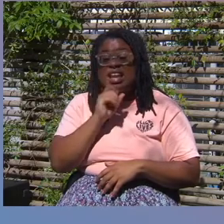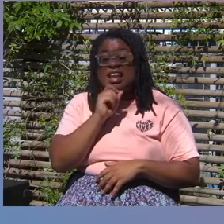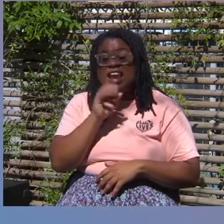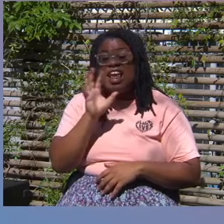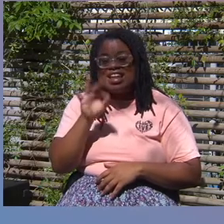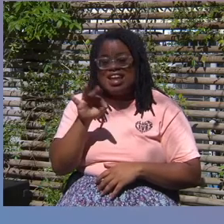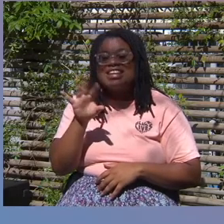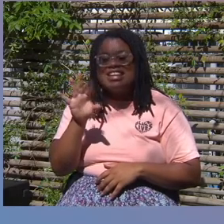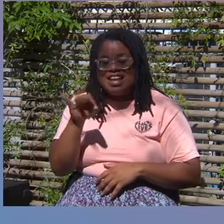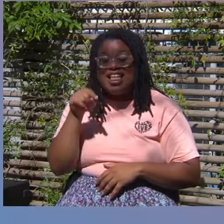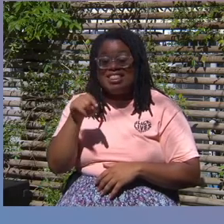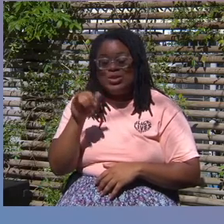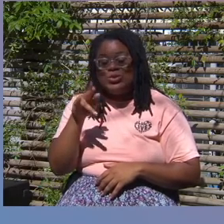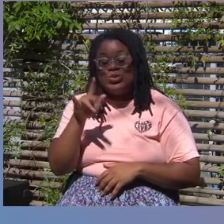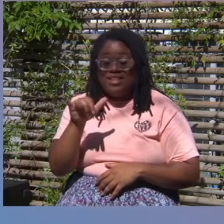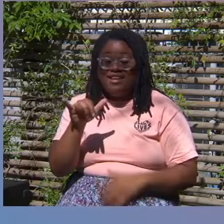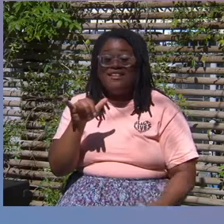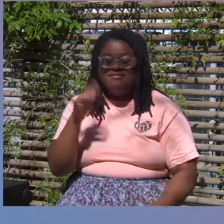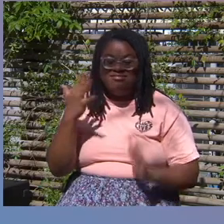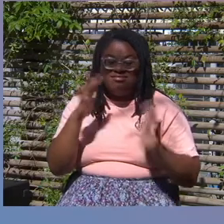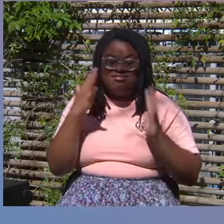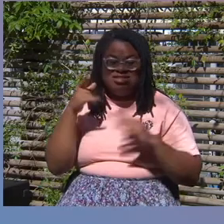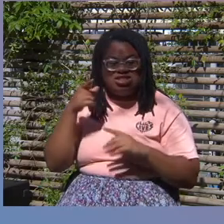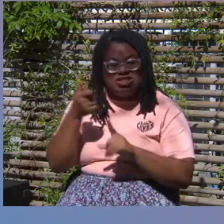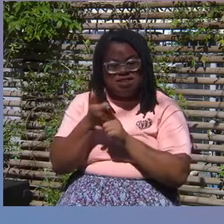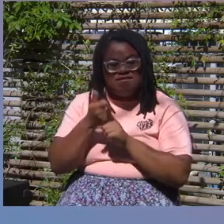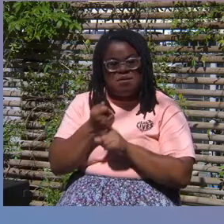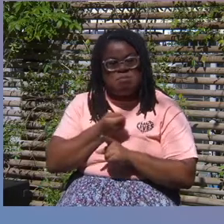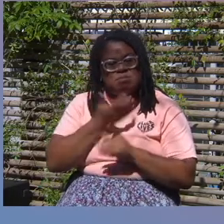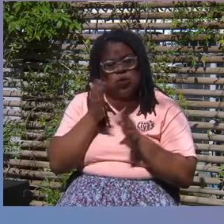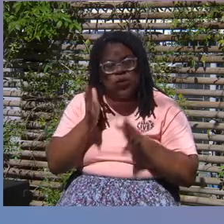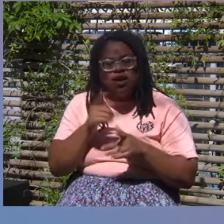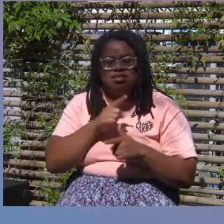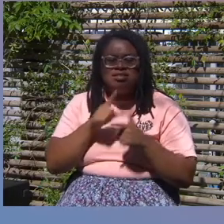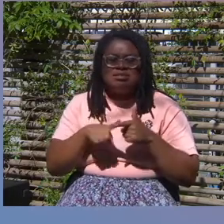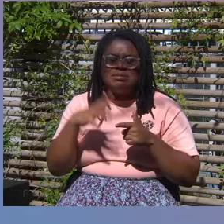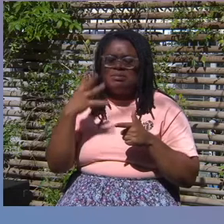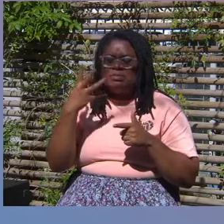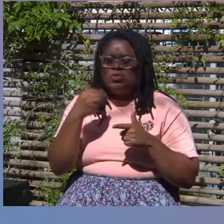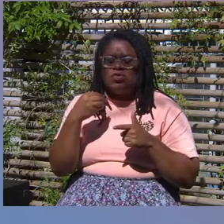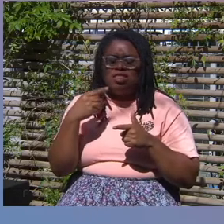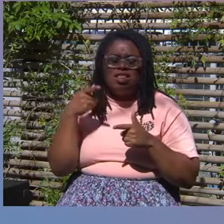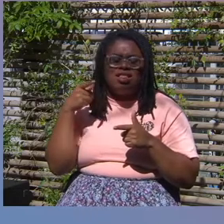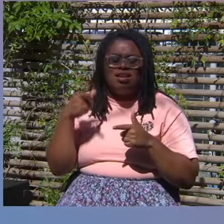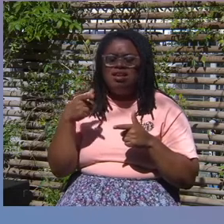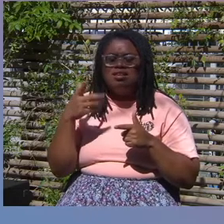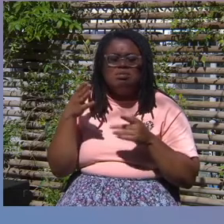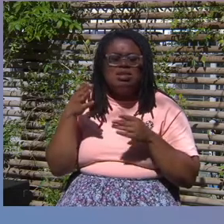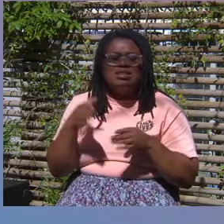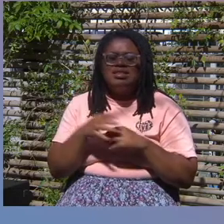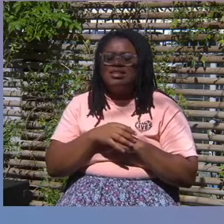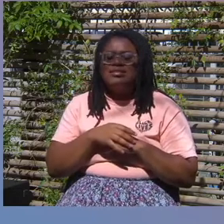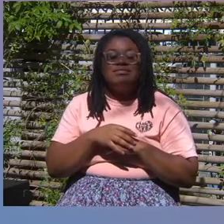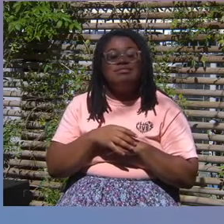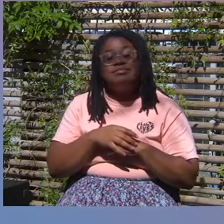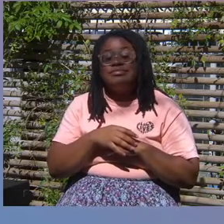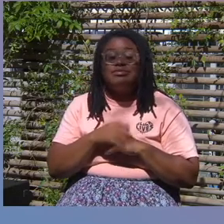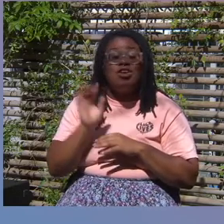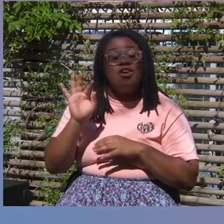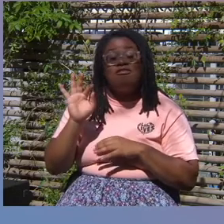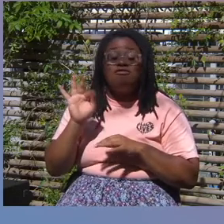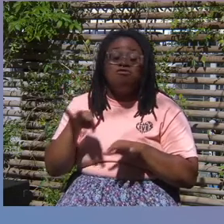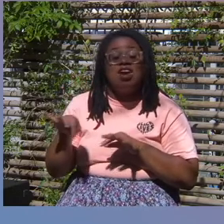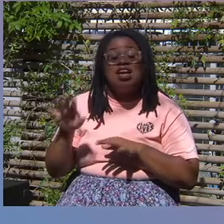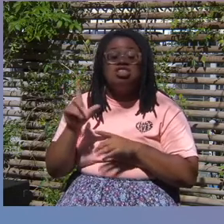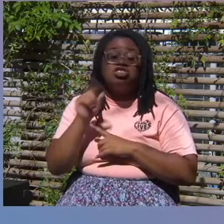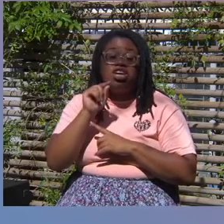this July, y'all. Wow. She is a poet and beautiful like Dorothy Dandridge. They were like, child, go fry some chicken